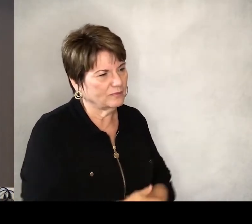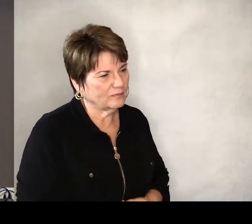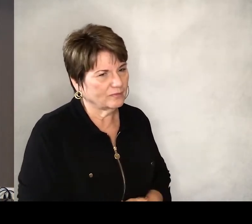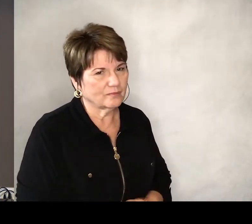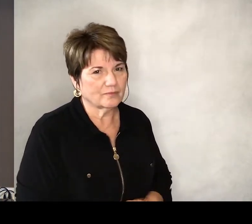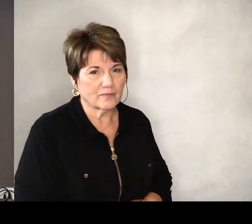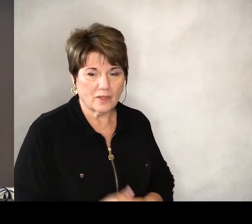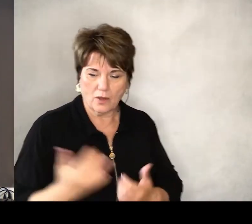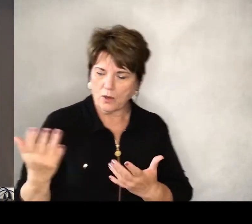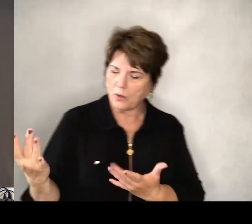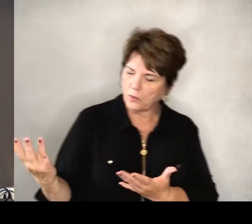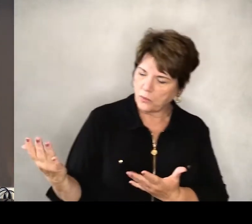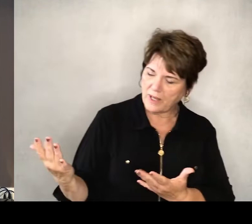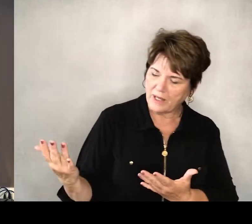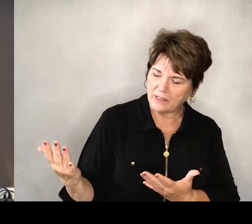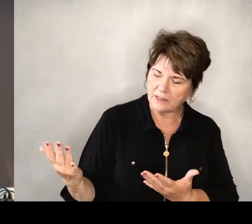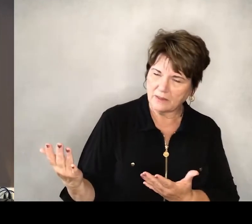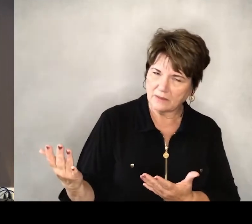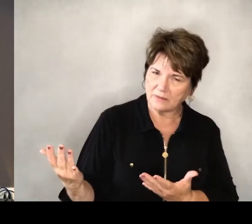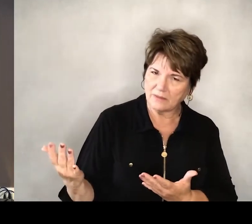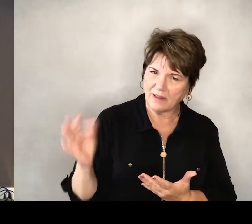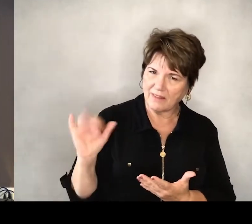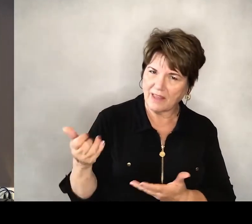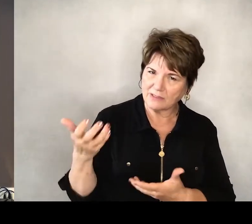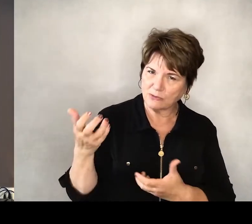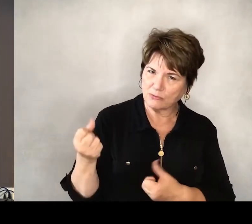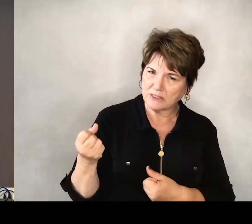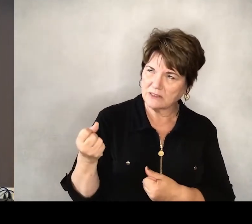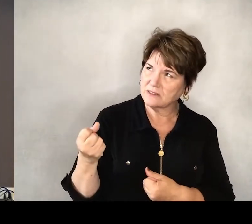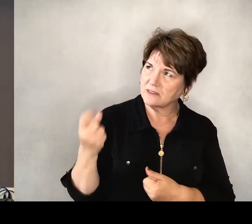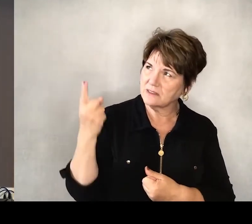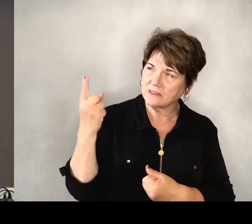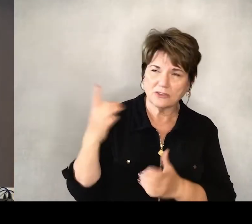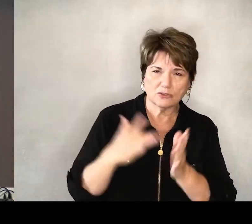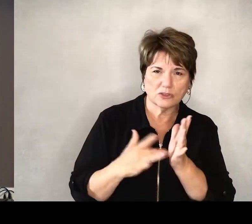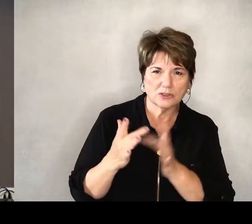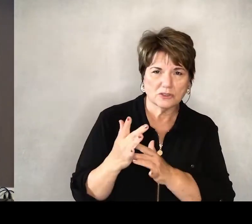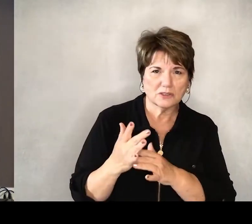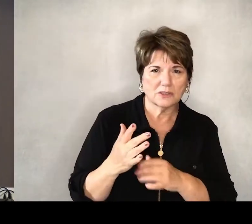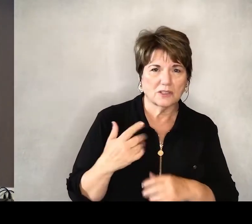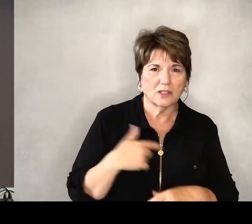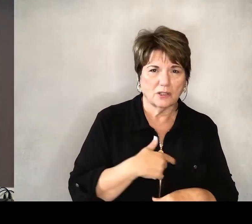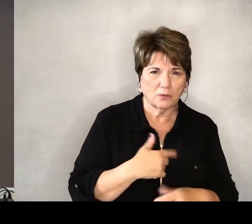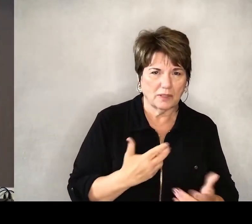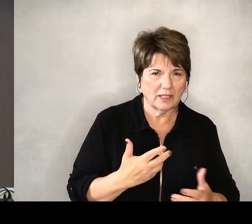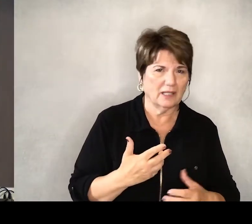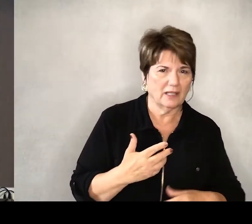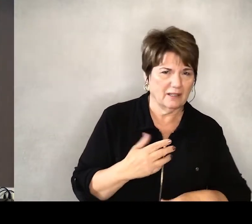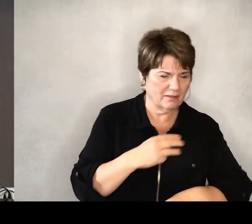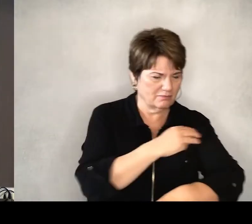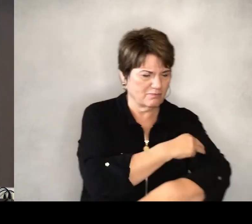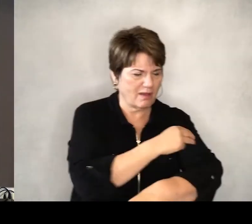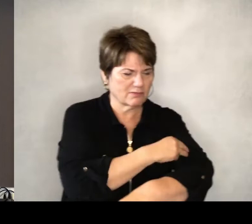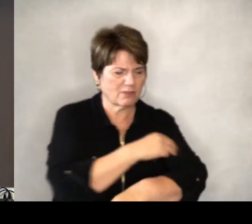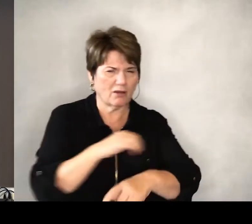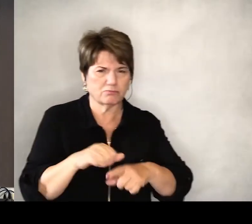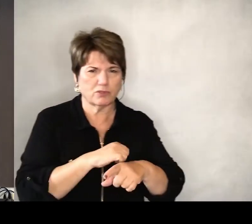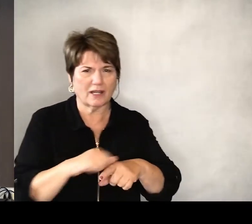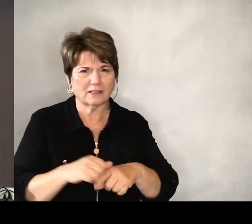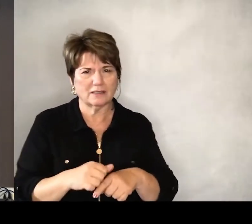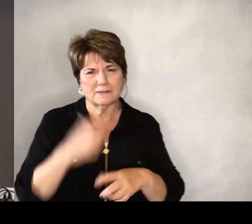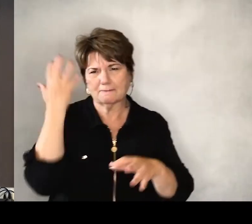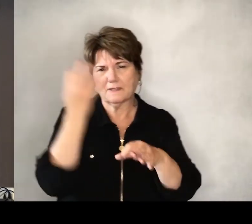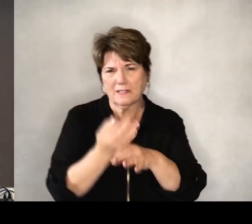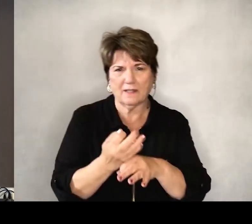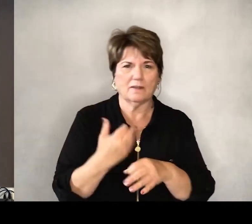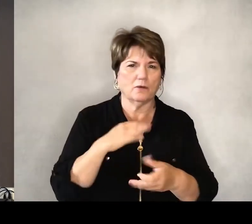It's in the waiting that we have to trust Jesus. It's in the not knowing that we work out our faith muscles in such a way that we grow bigger and